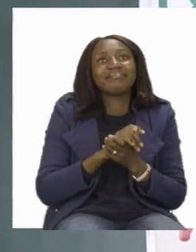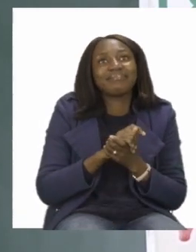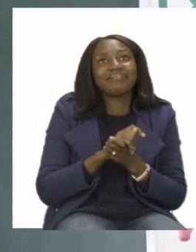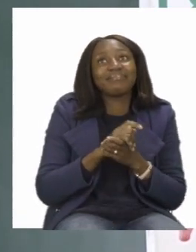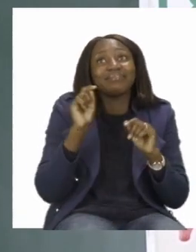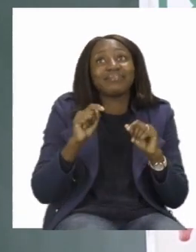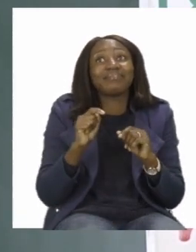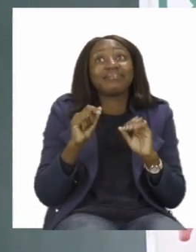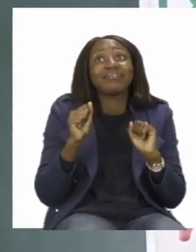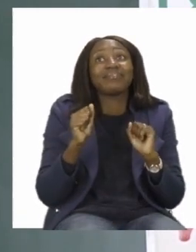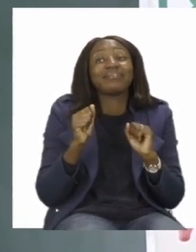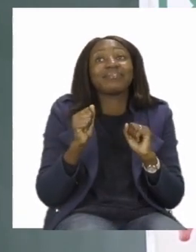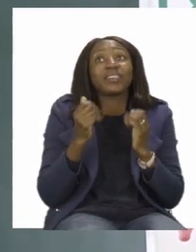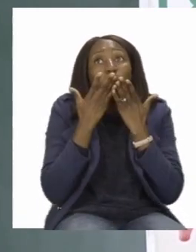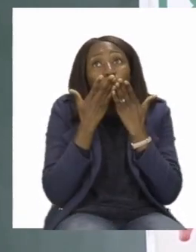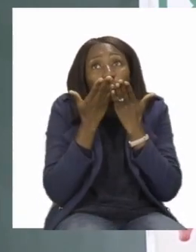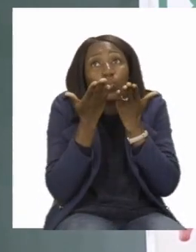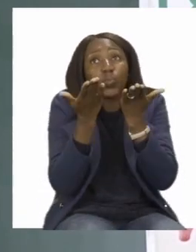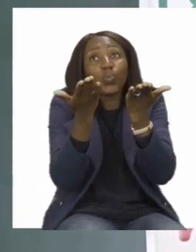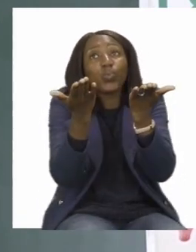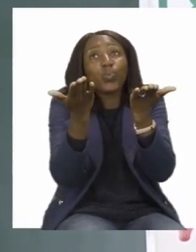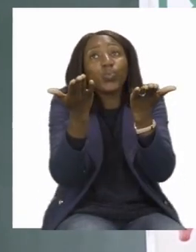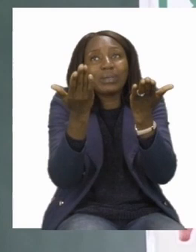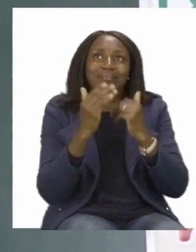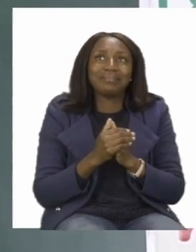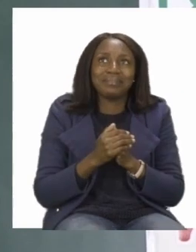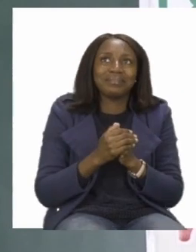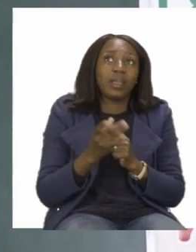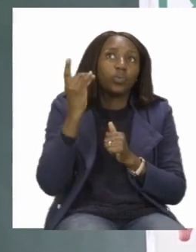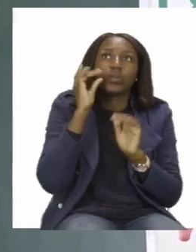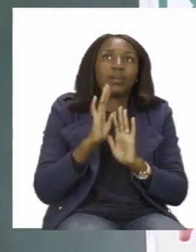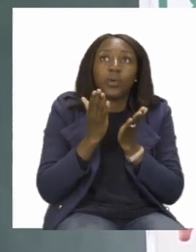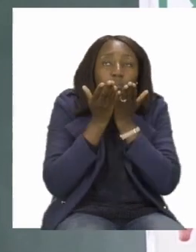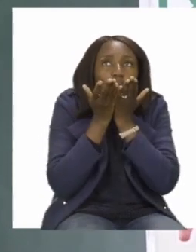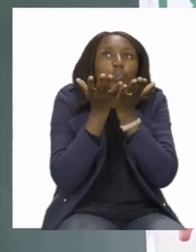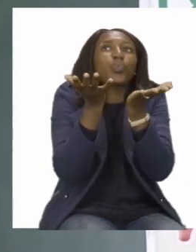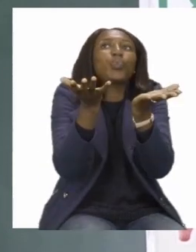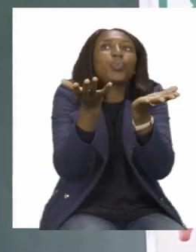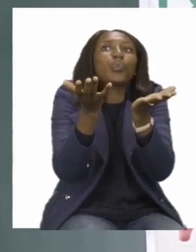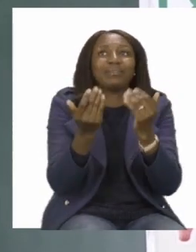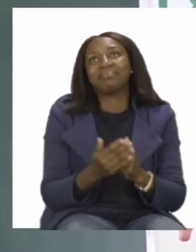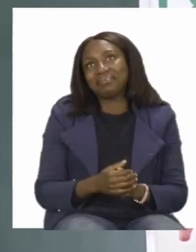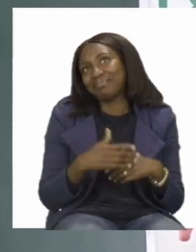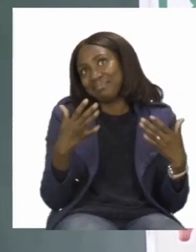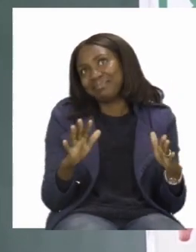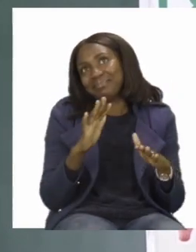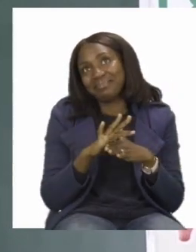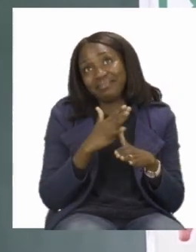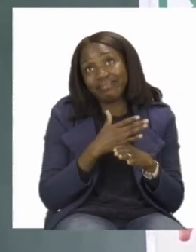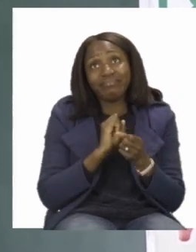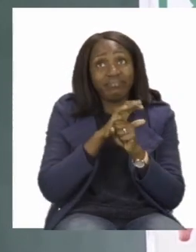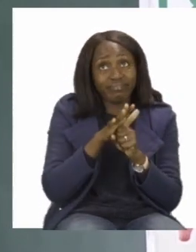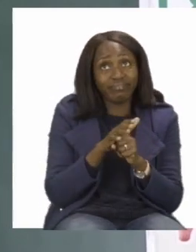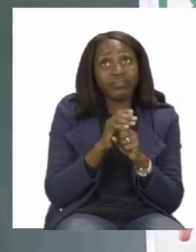blow a kiss like this. Mwah! Instead of kissing someone, we need to